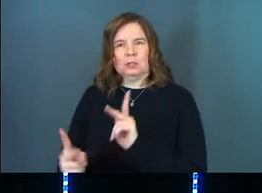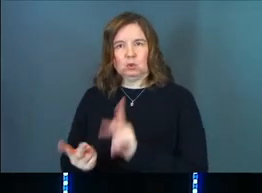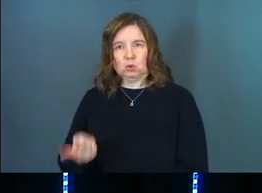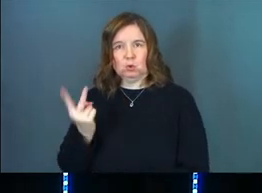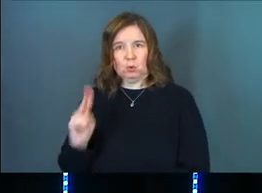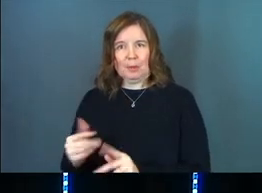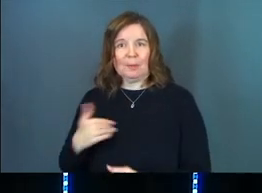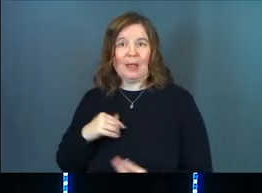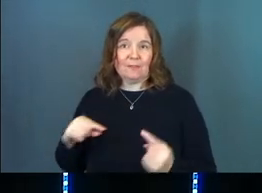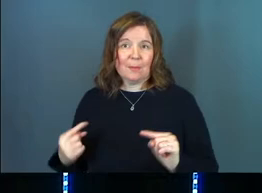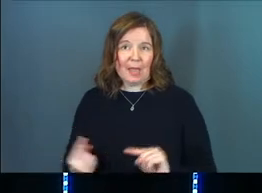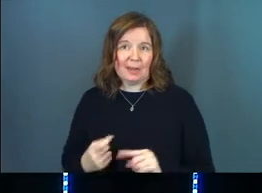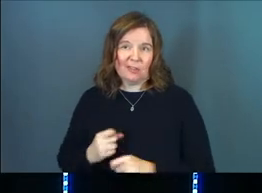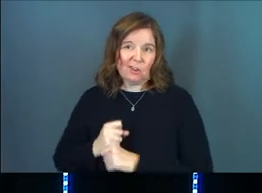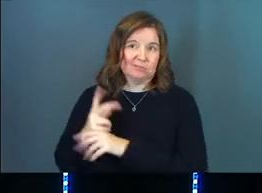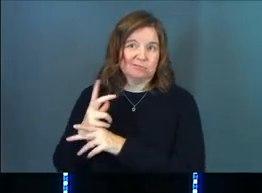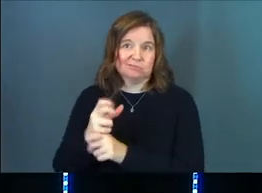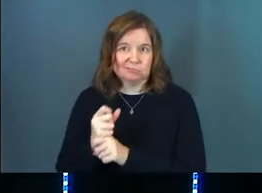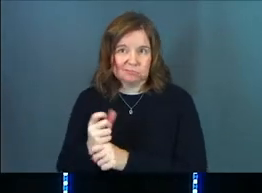It's okay.